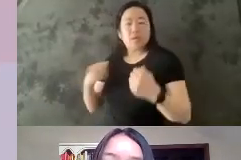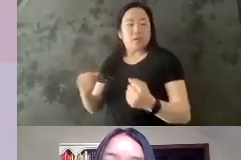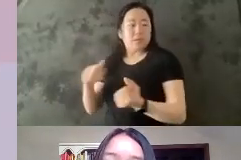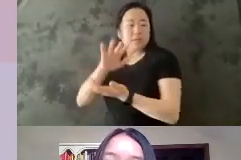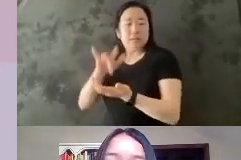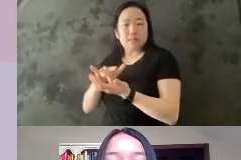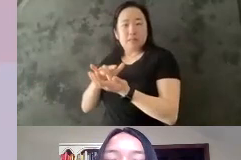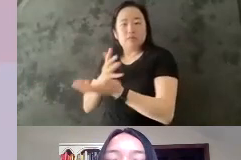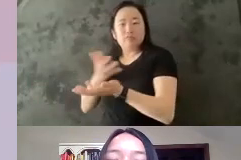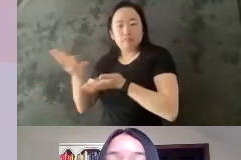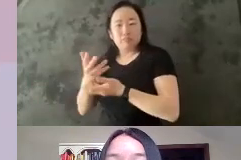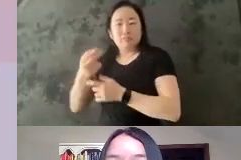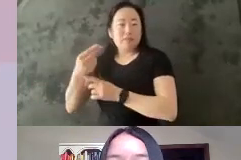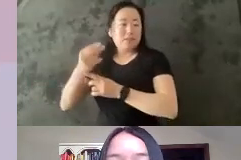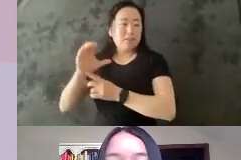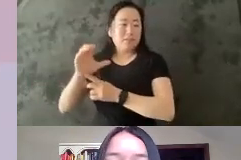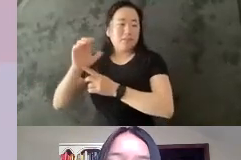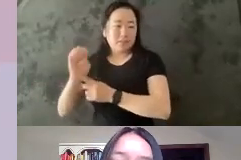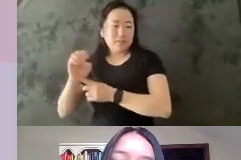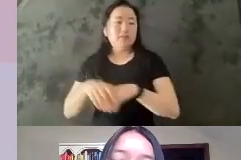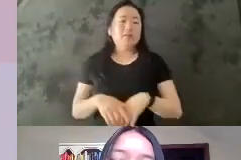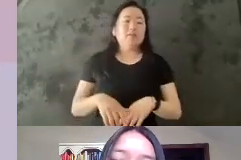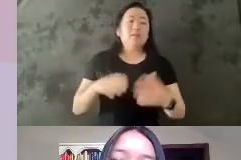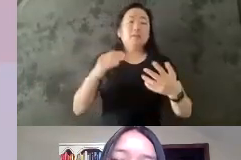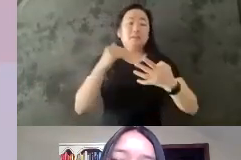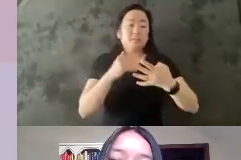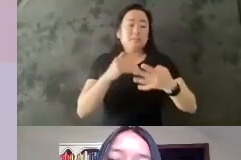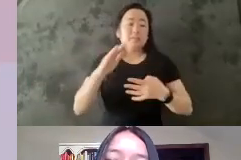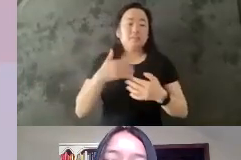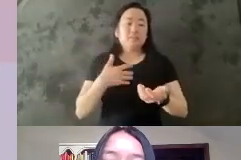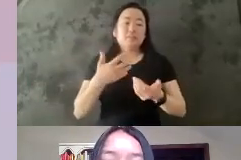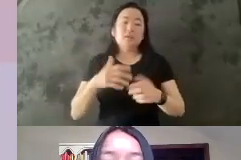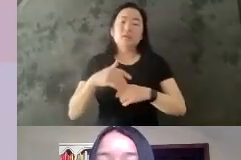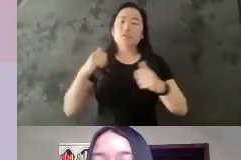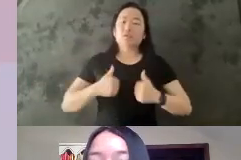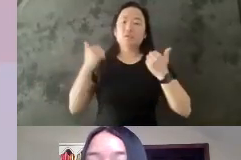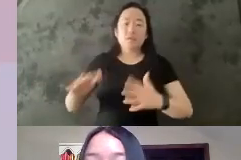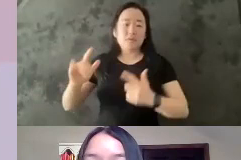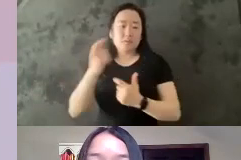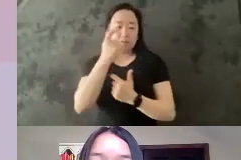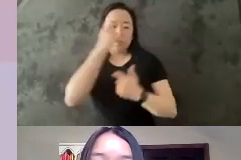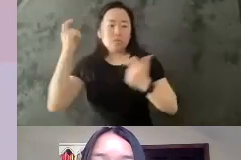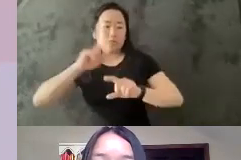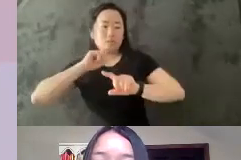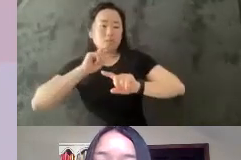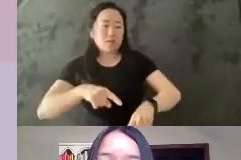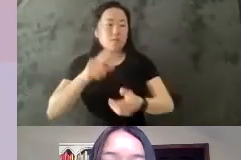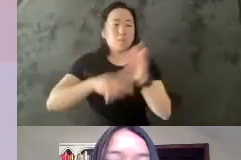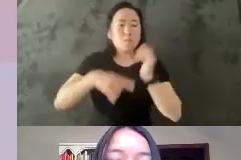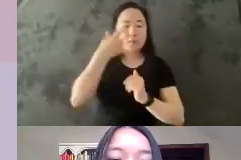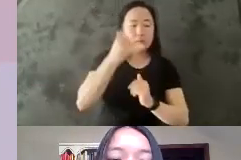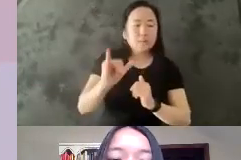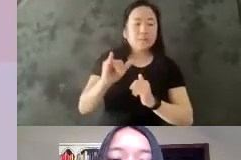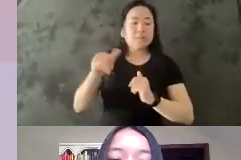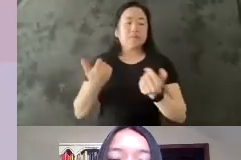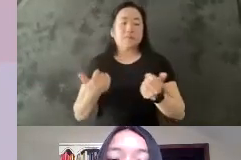of trauma and their reactions that may play out in settings in different capacities, whether that's physically, emotionally,